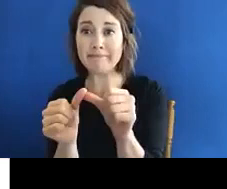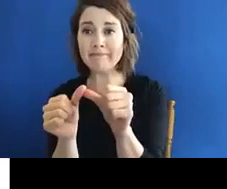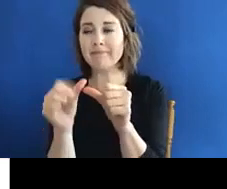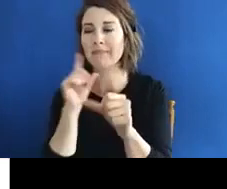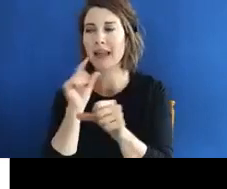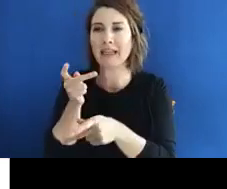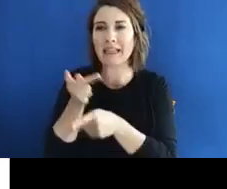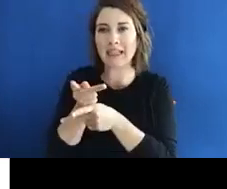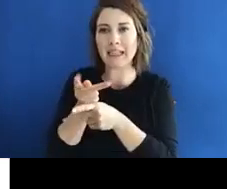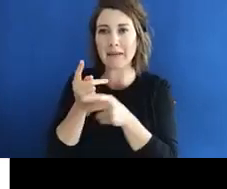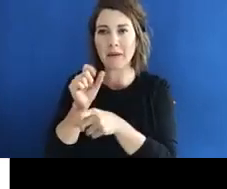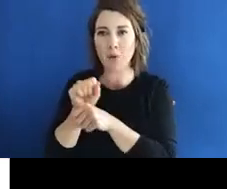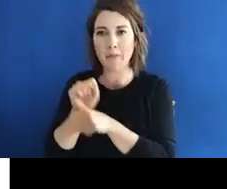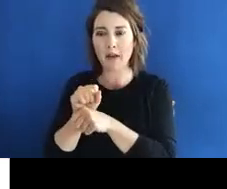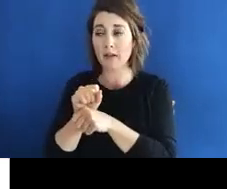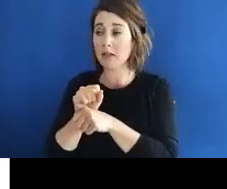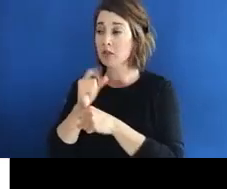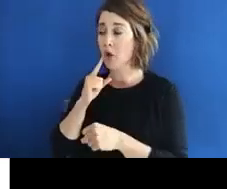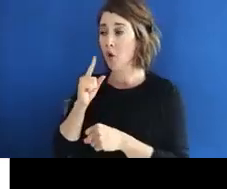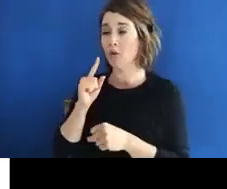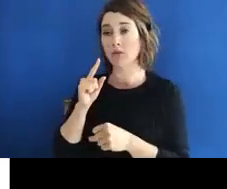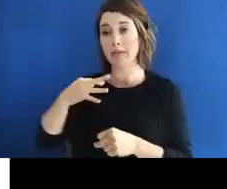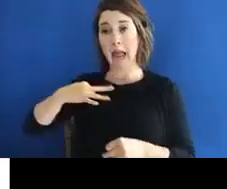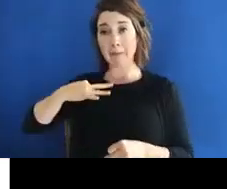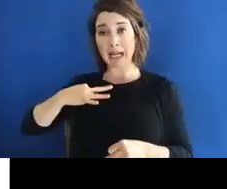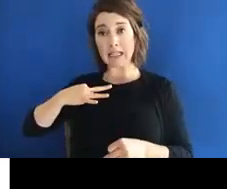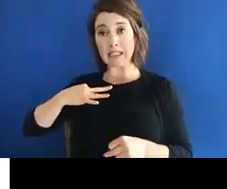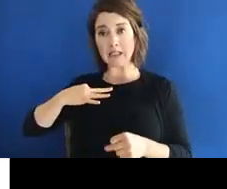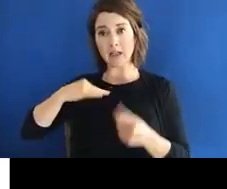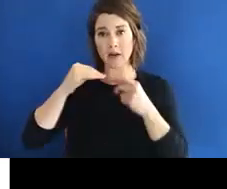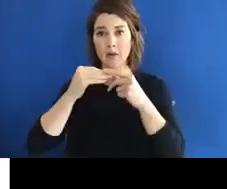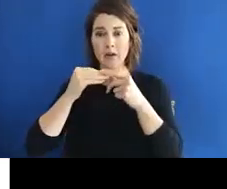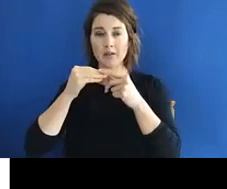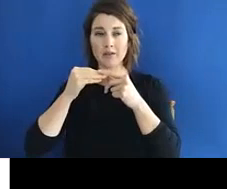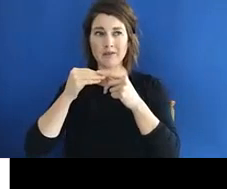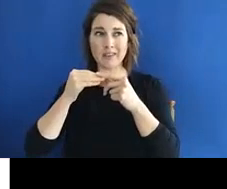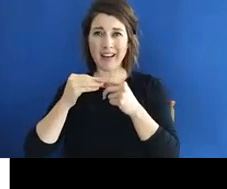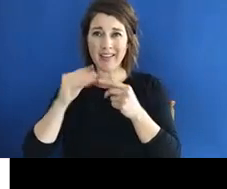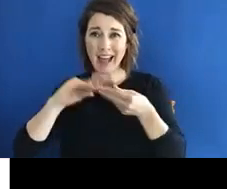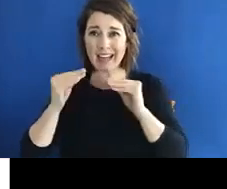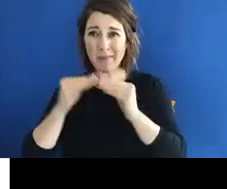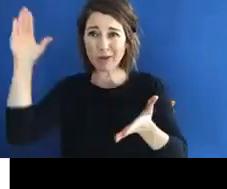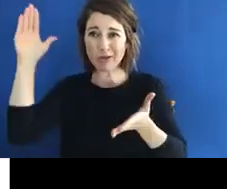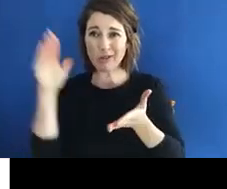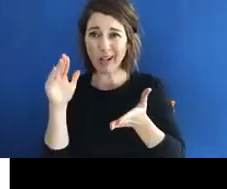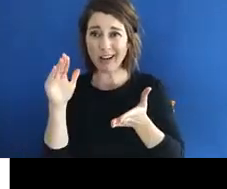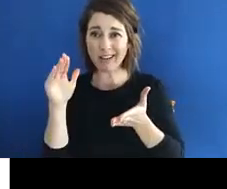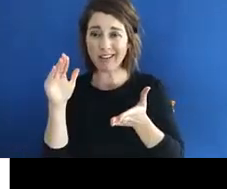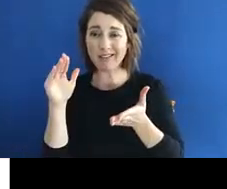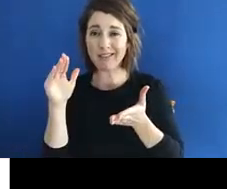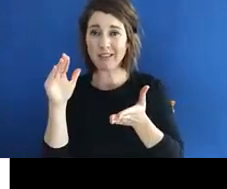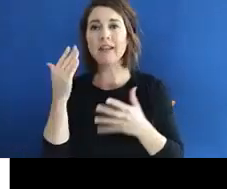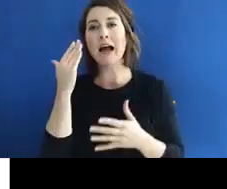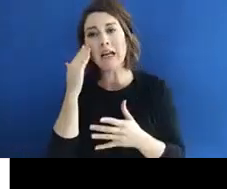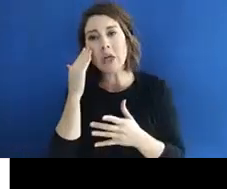applicants coming into the program and determined eligible, that number is continuing to decline. And while I know that was certainly impacted by